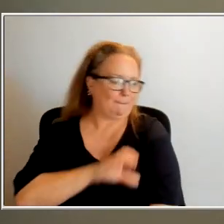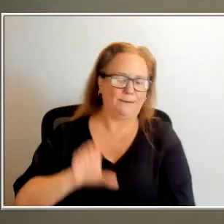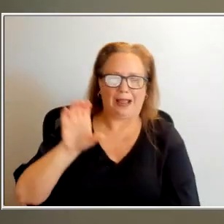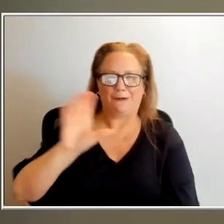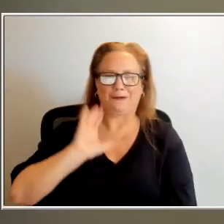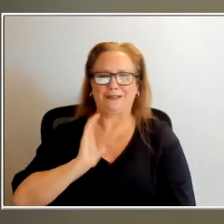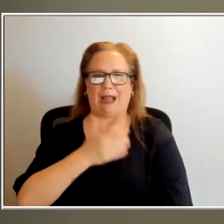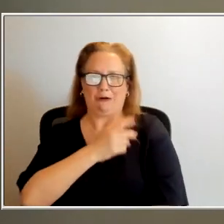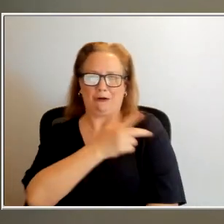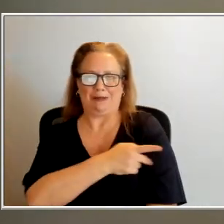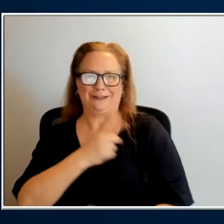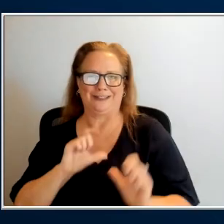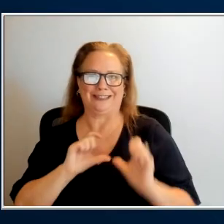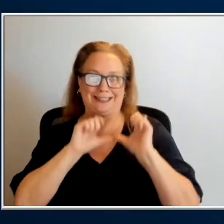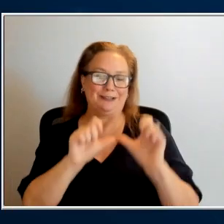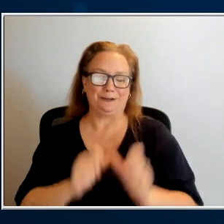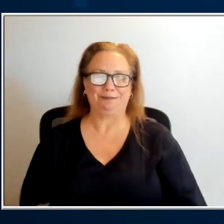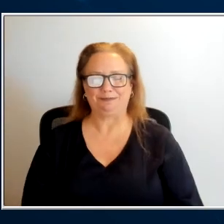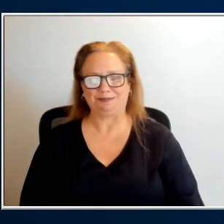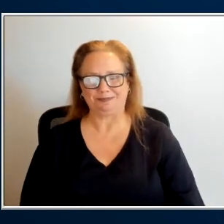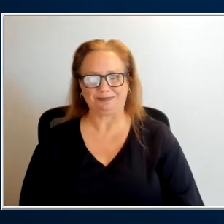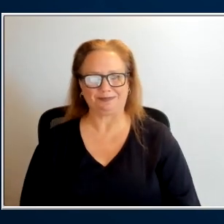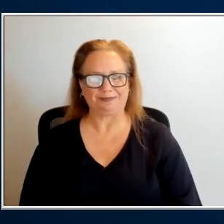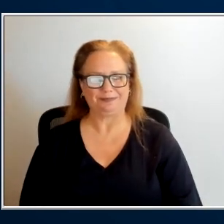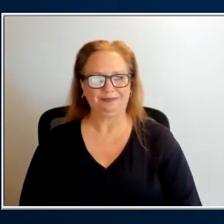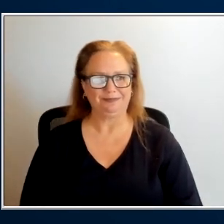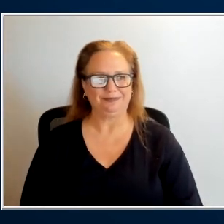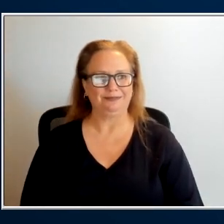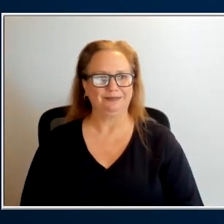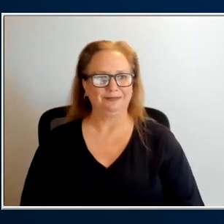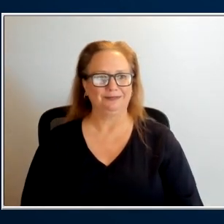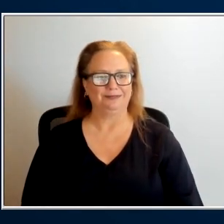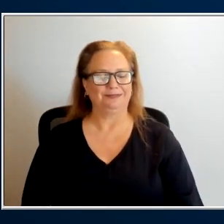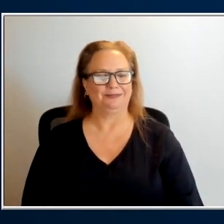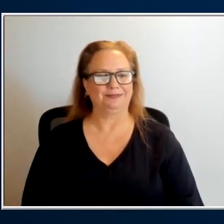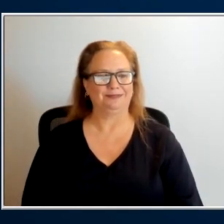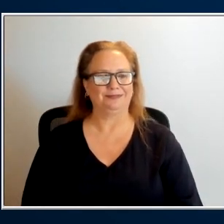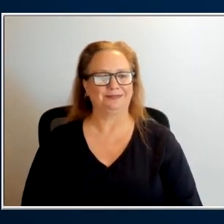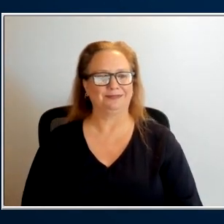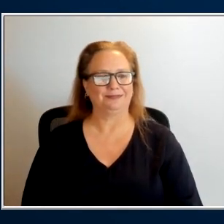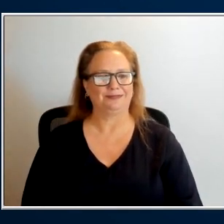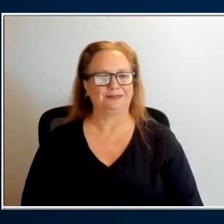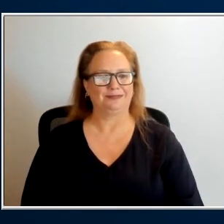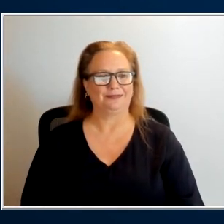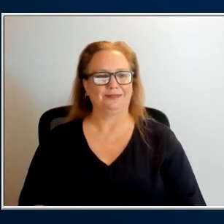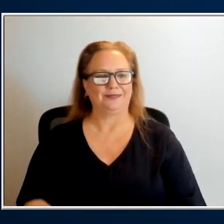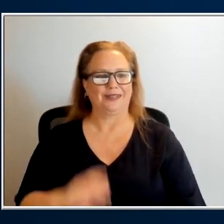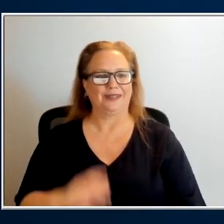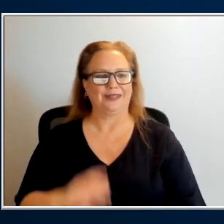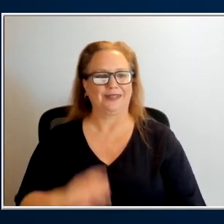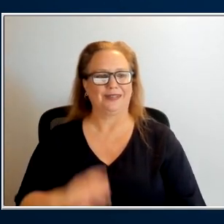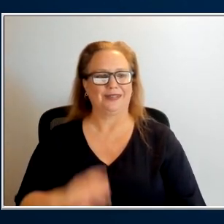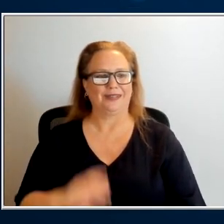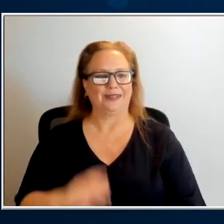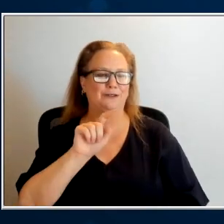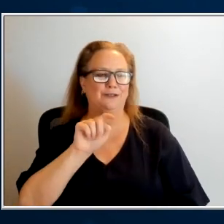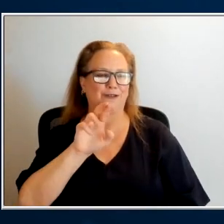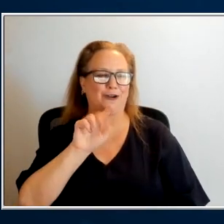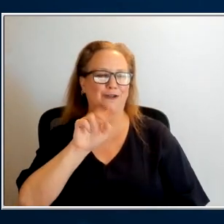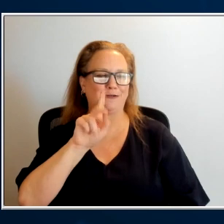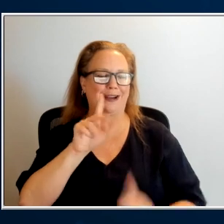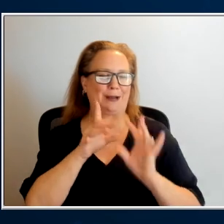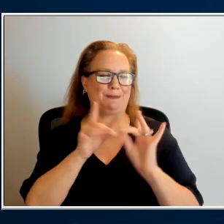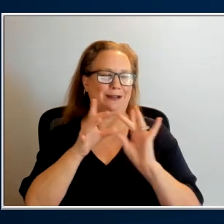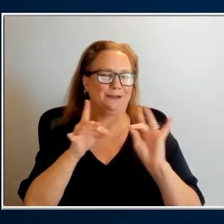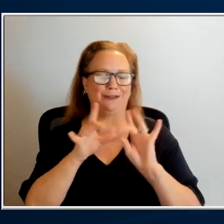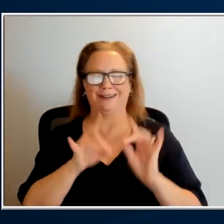to continue. Live long and prosper. Go ahead. Sorry. Knew you were going to work in. You knew it had to be coming. Yeah,